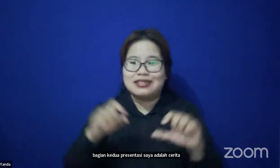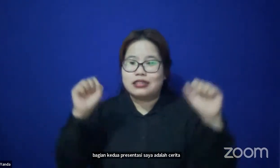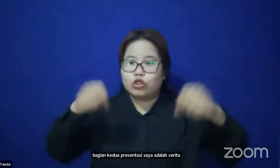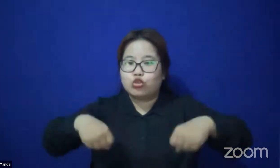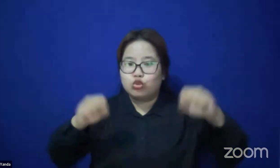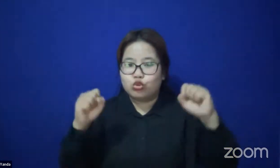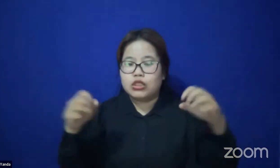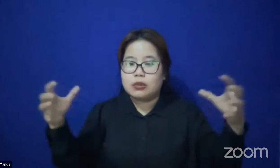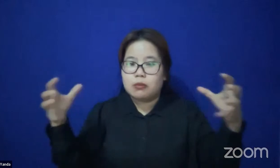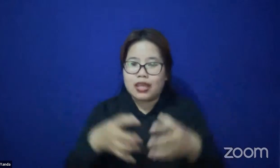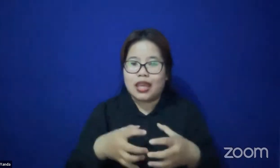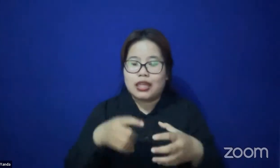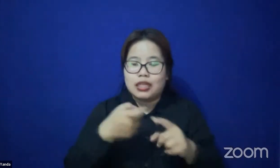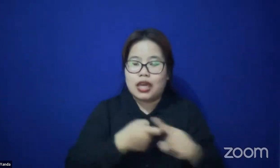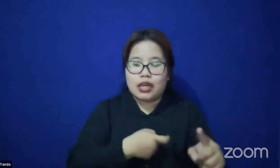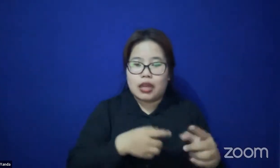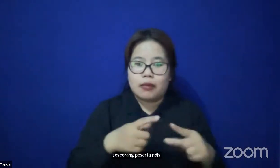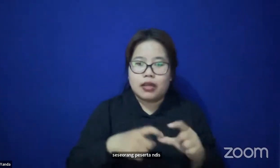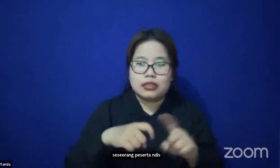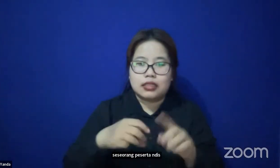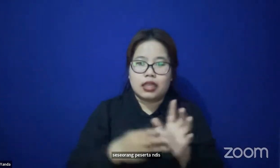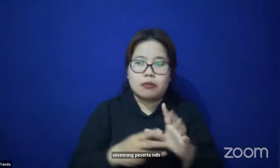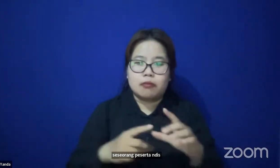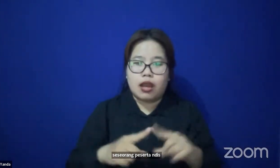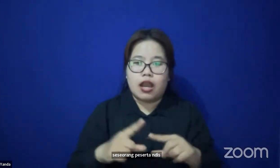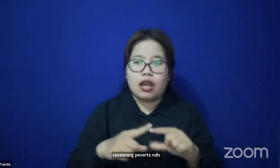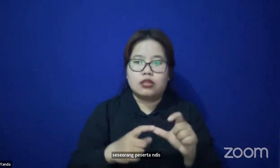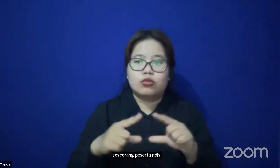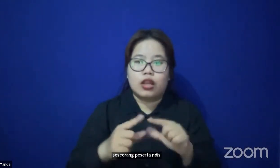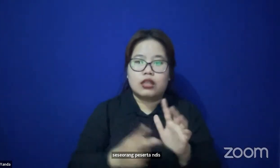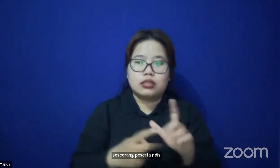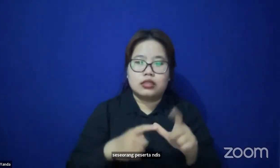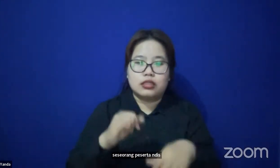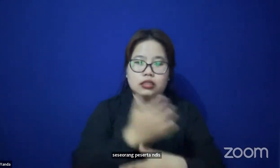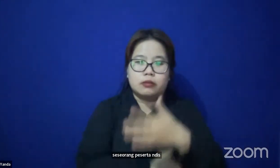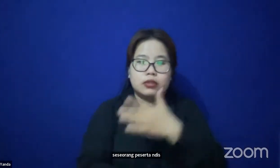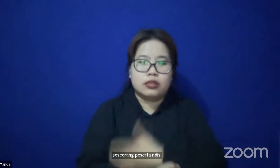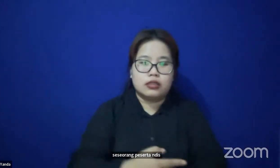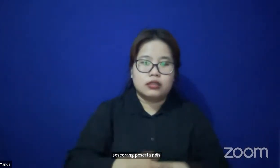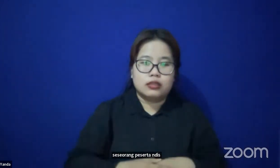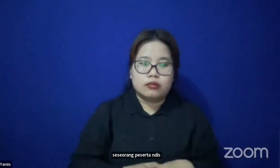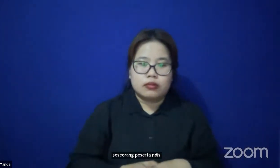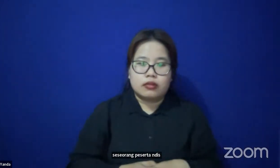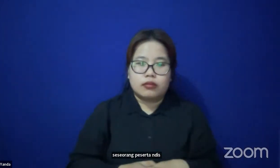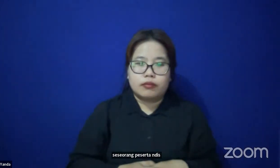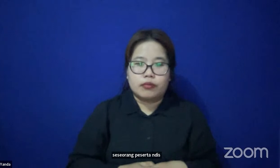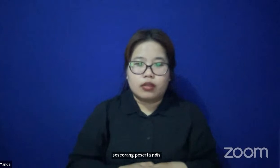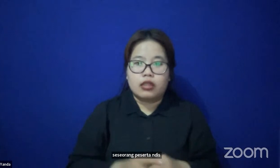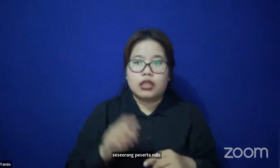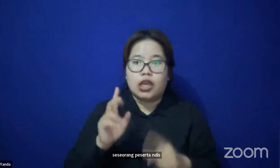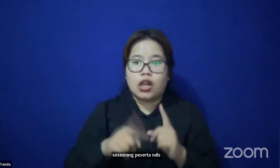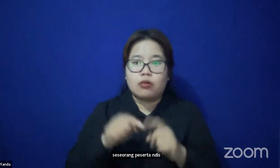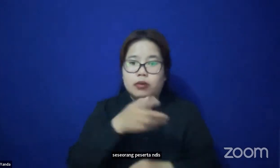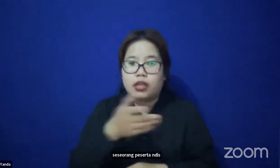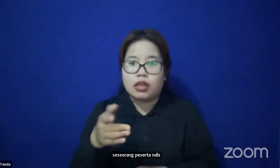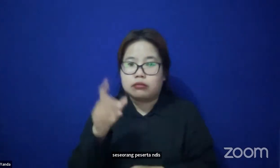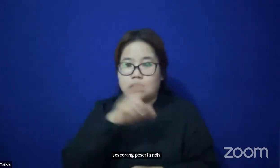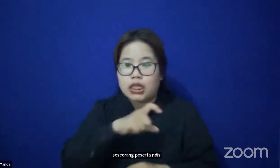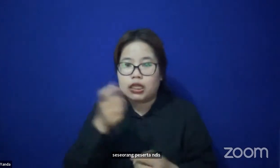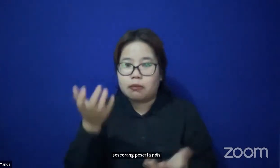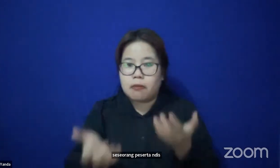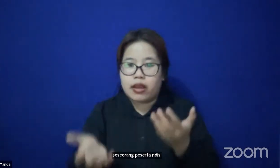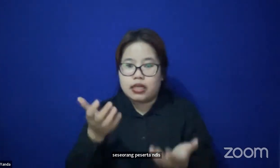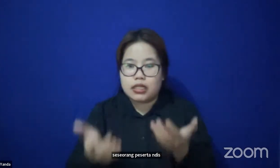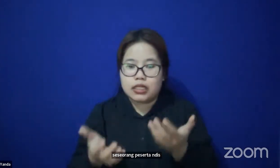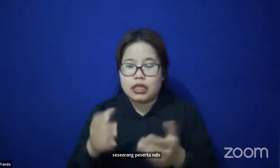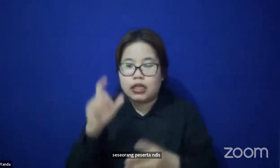Scheme. They took an appeal looking for funding to help